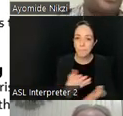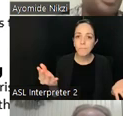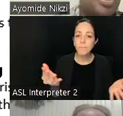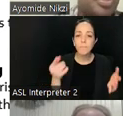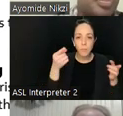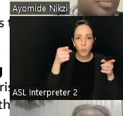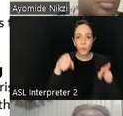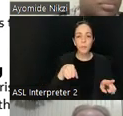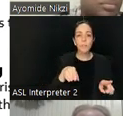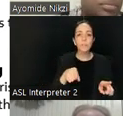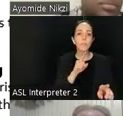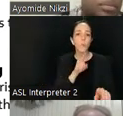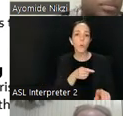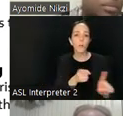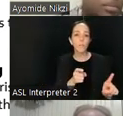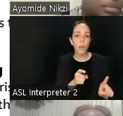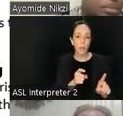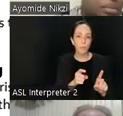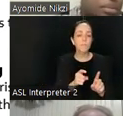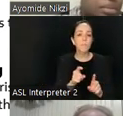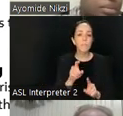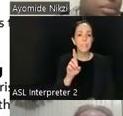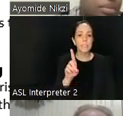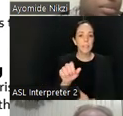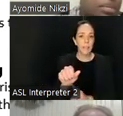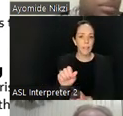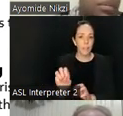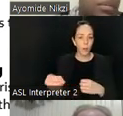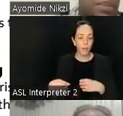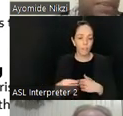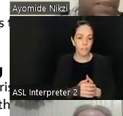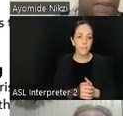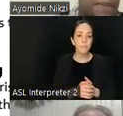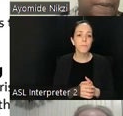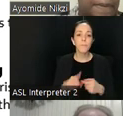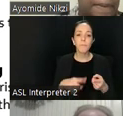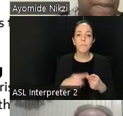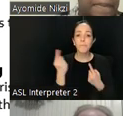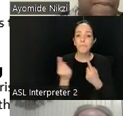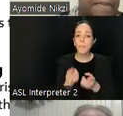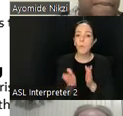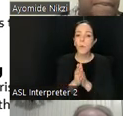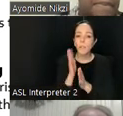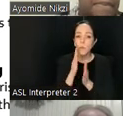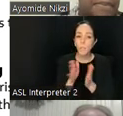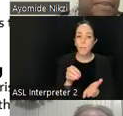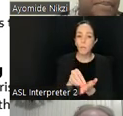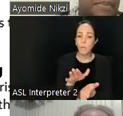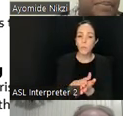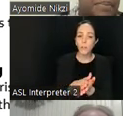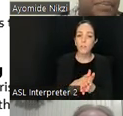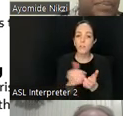district attorney. When considering a request for public records, the director shall consult with appropriate